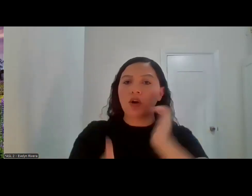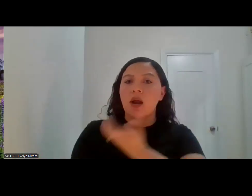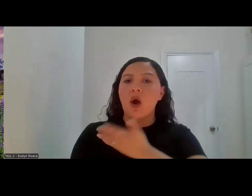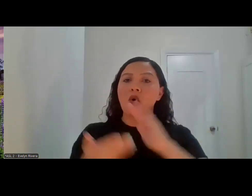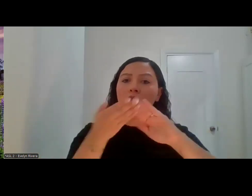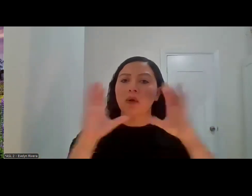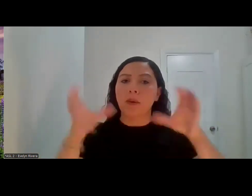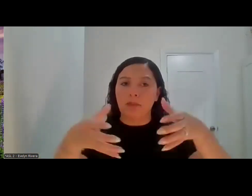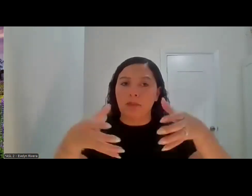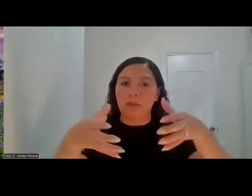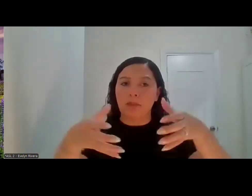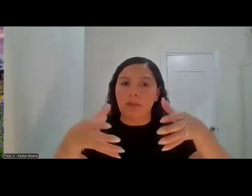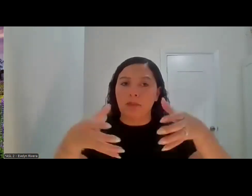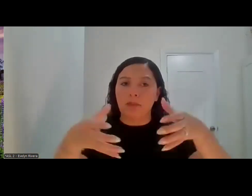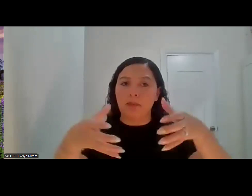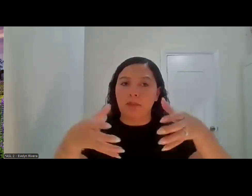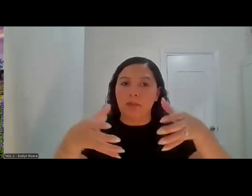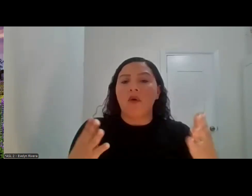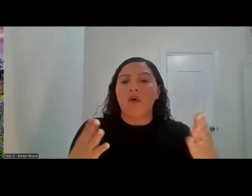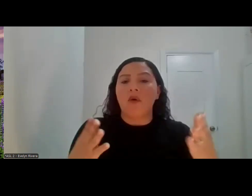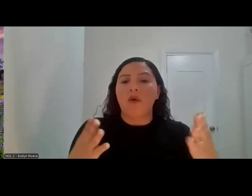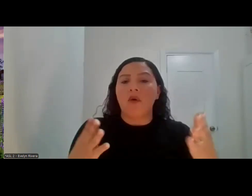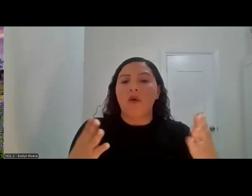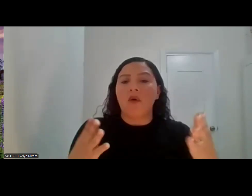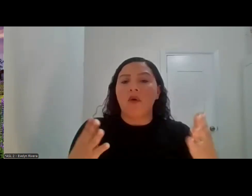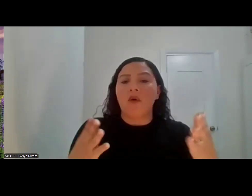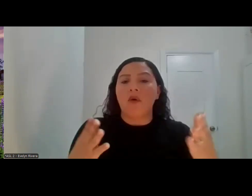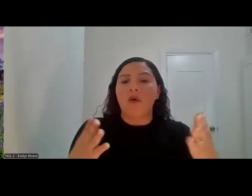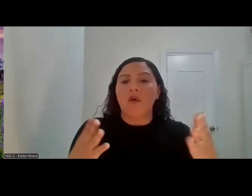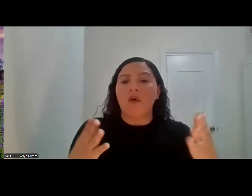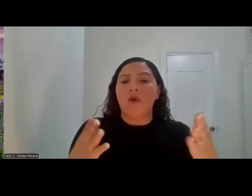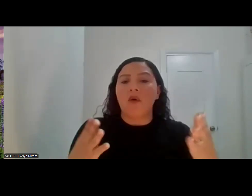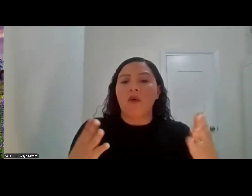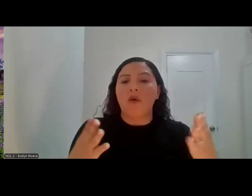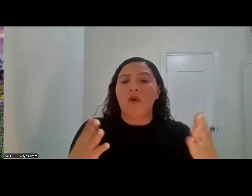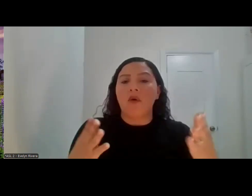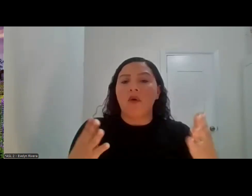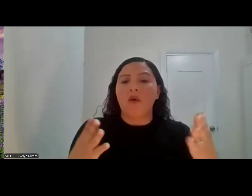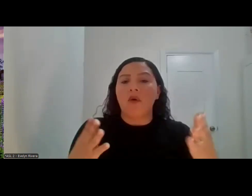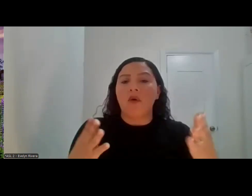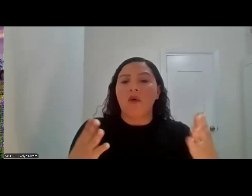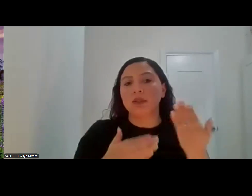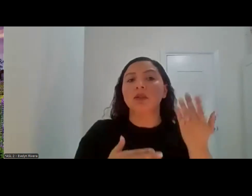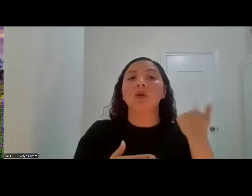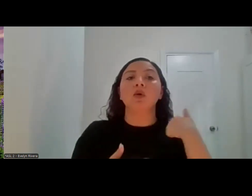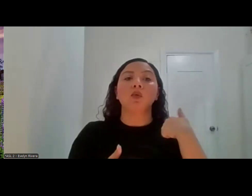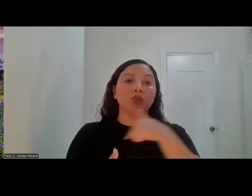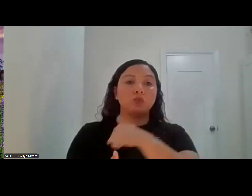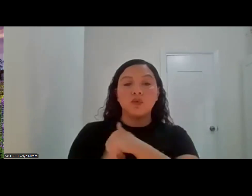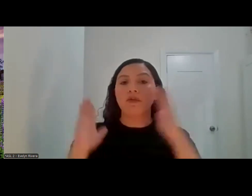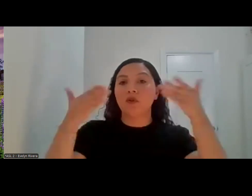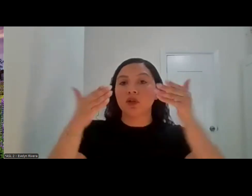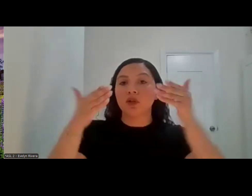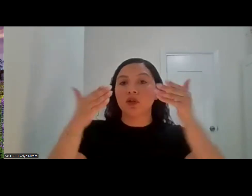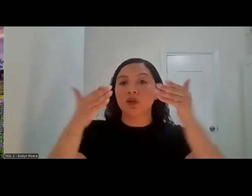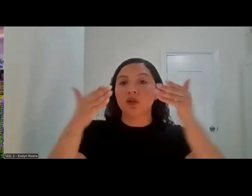to provide feedback on the structure and focus areas for this committee, which include 1, the priority populations, and then